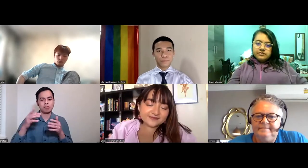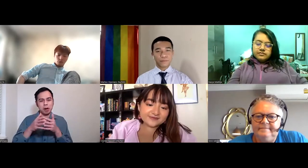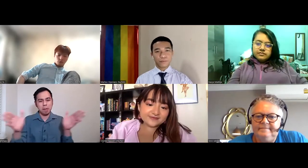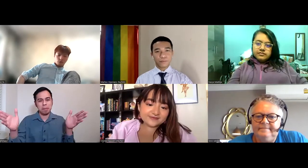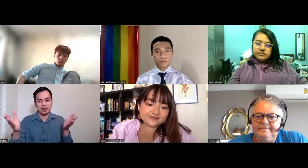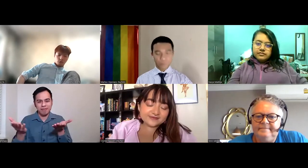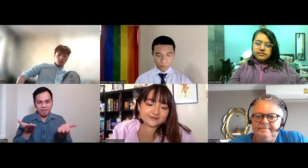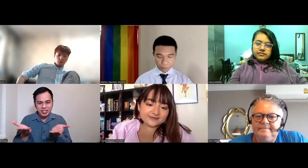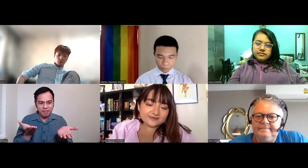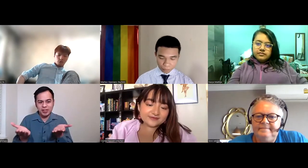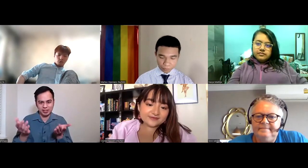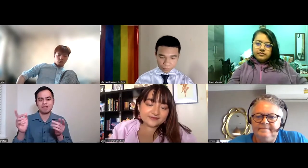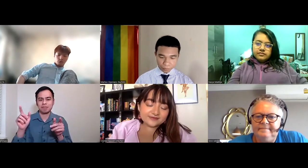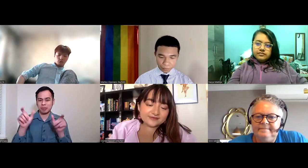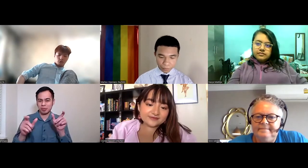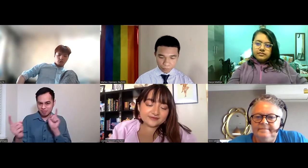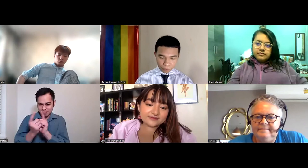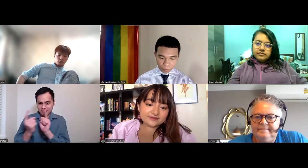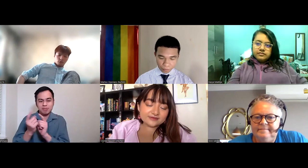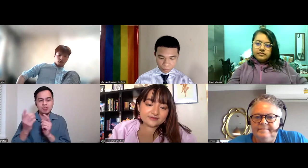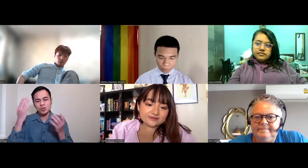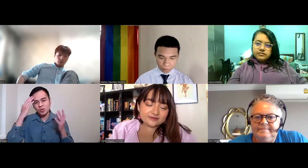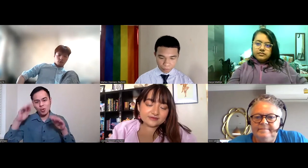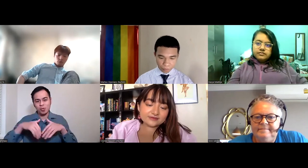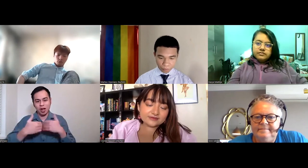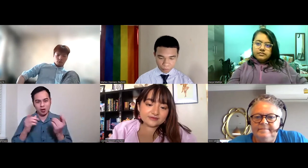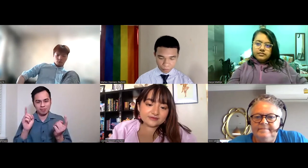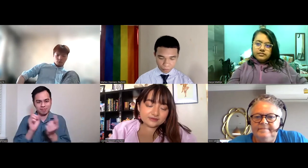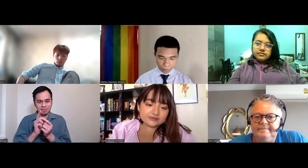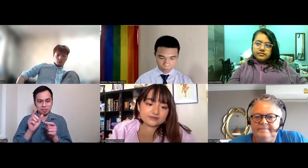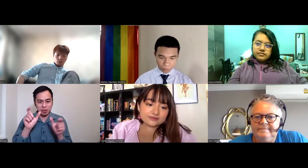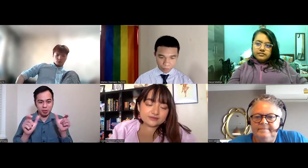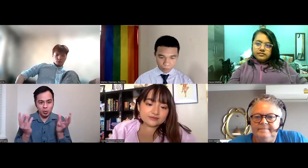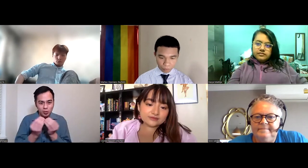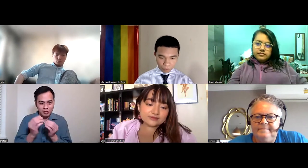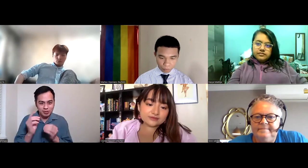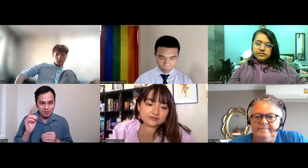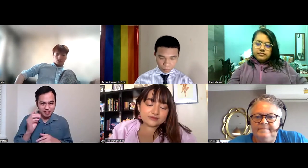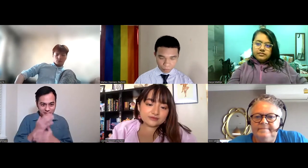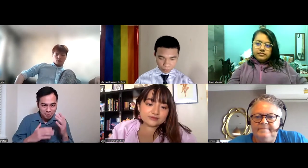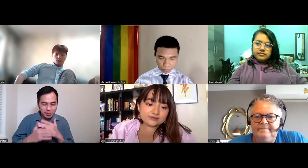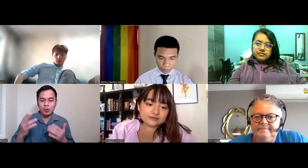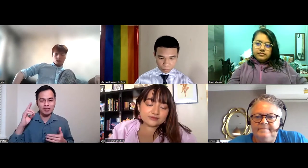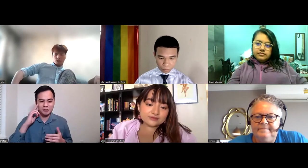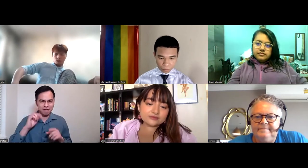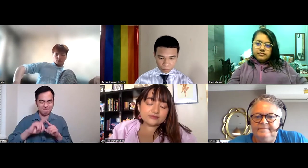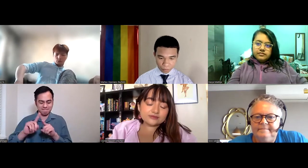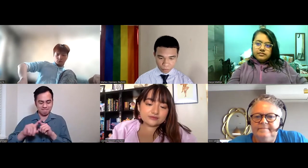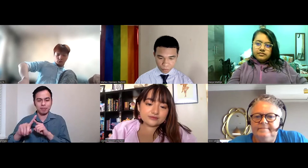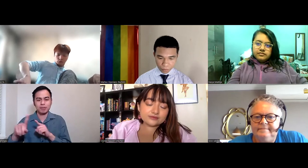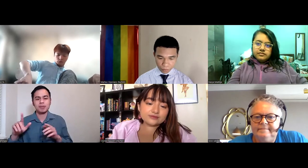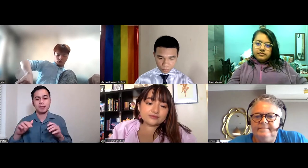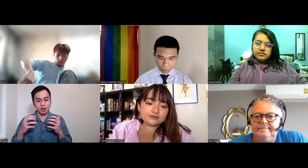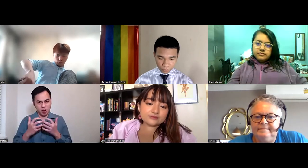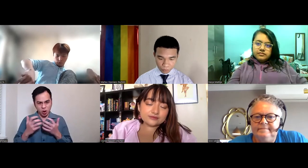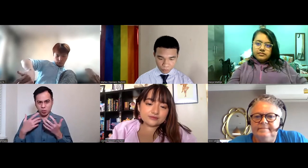So working at my place, we open our services to all people. So not discriminating in terms of what